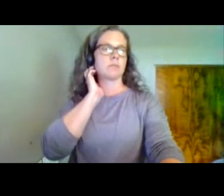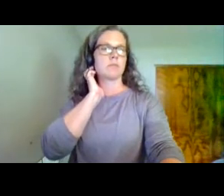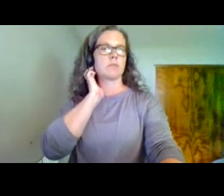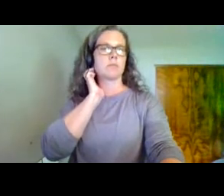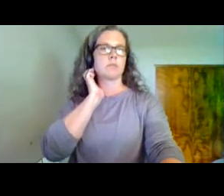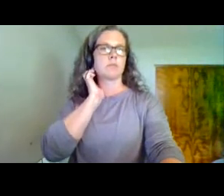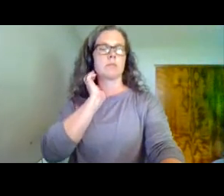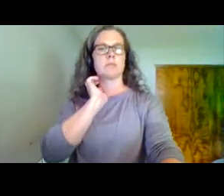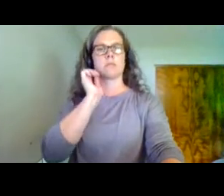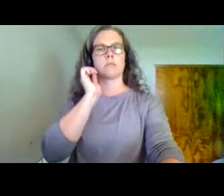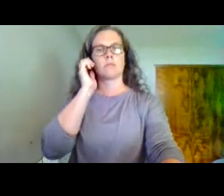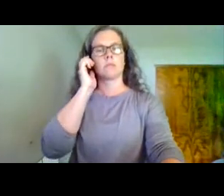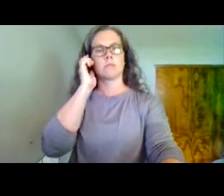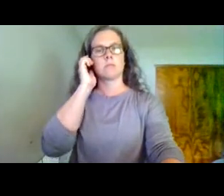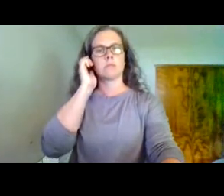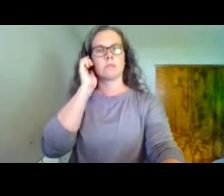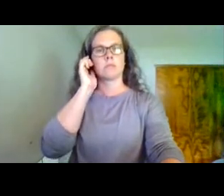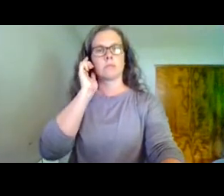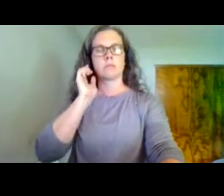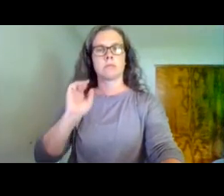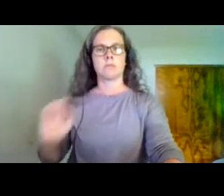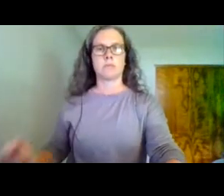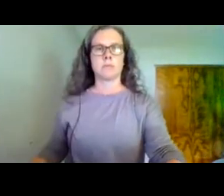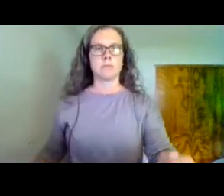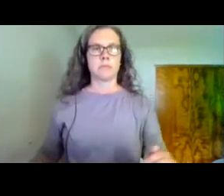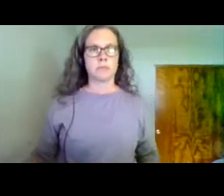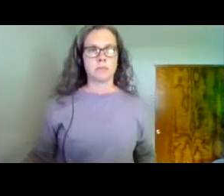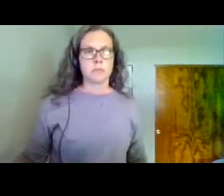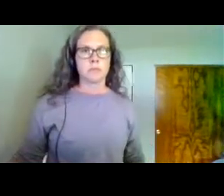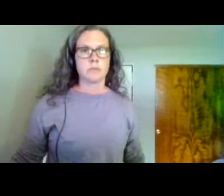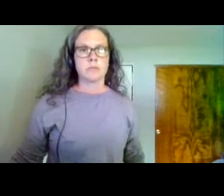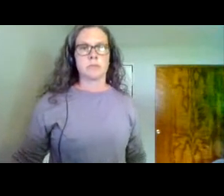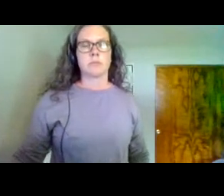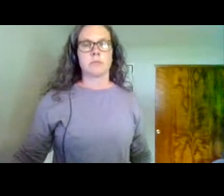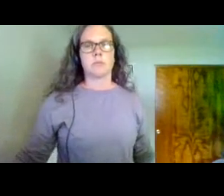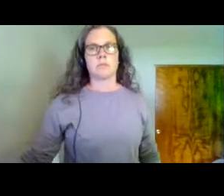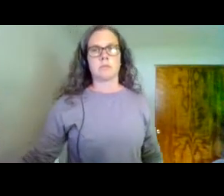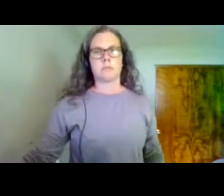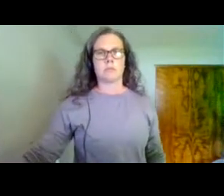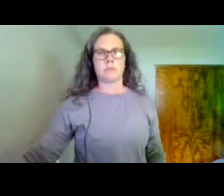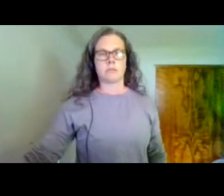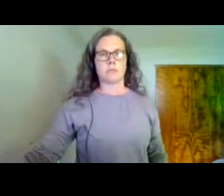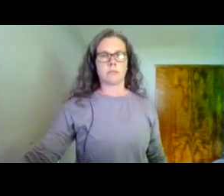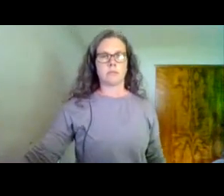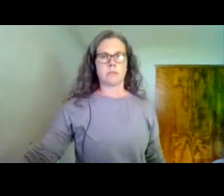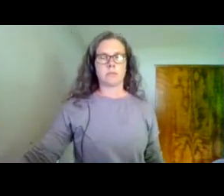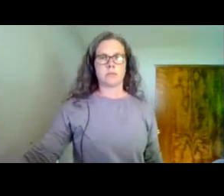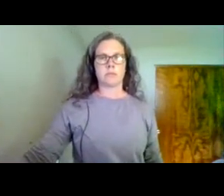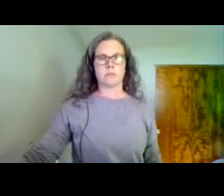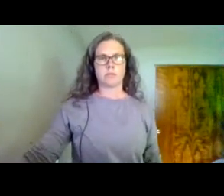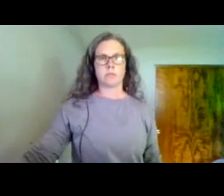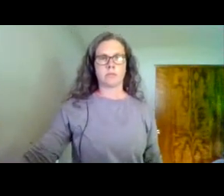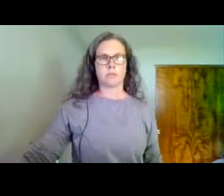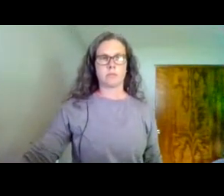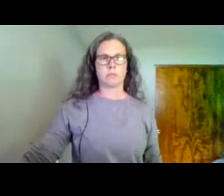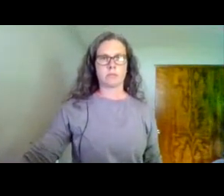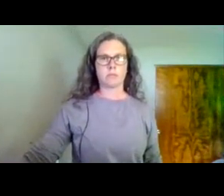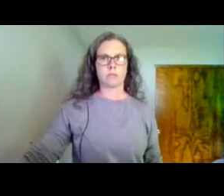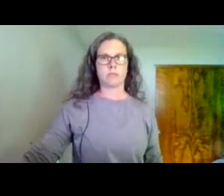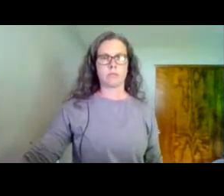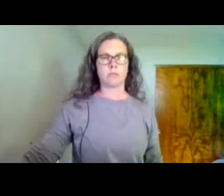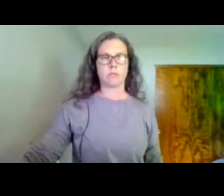Cardno Native Plant Nursery, they got a lot of really great seed mixes. Ernst Seed Company, they have a lot of